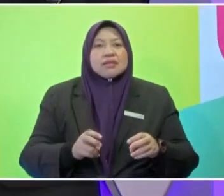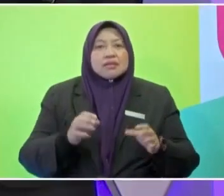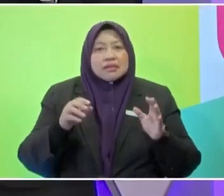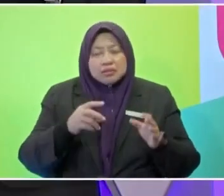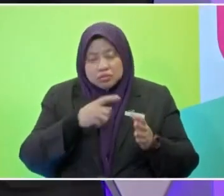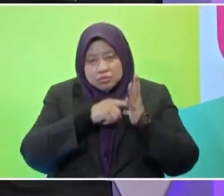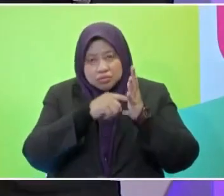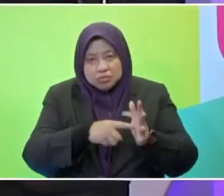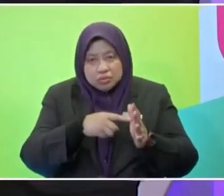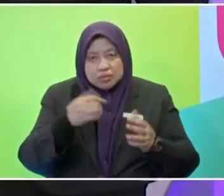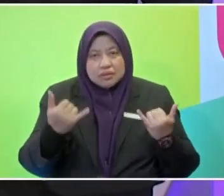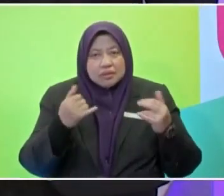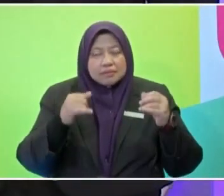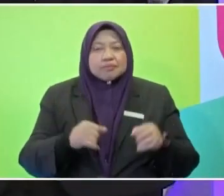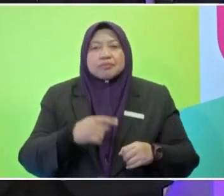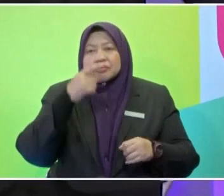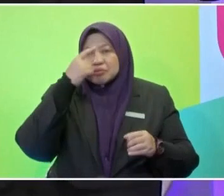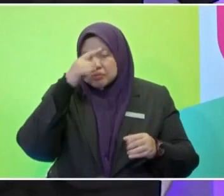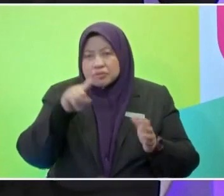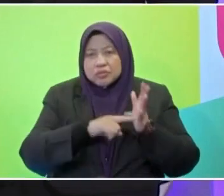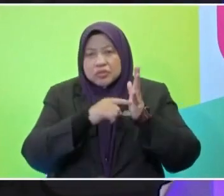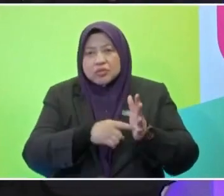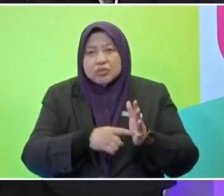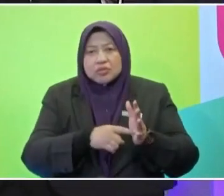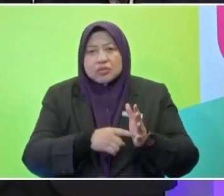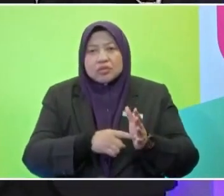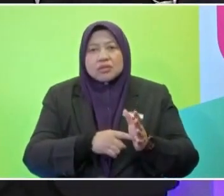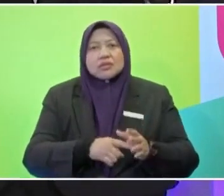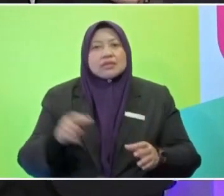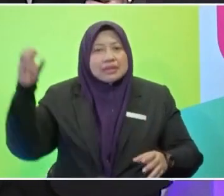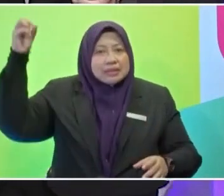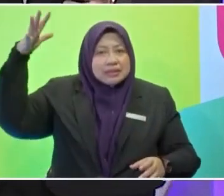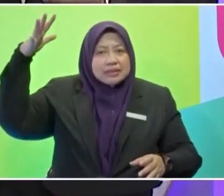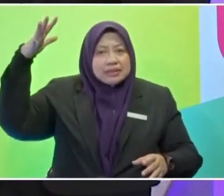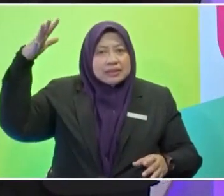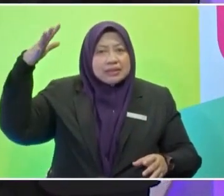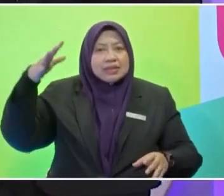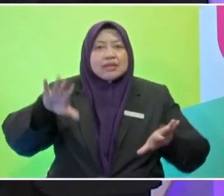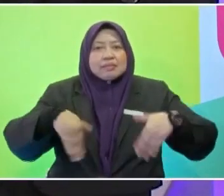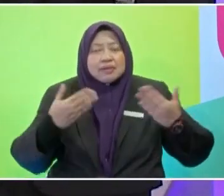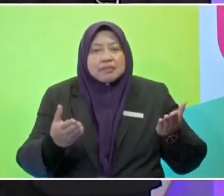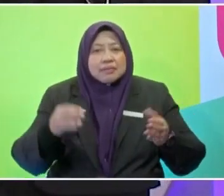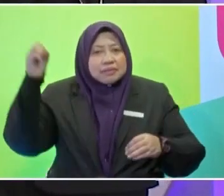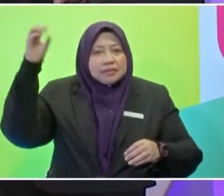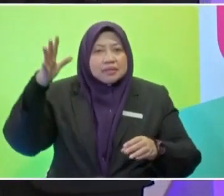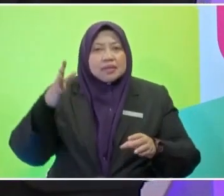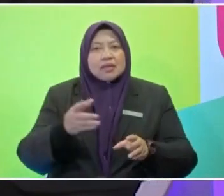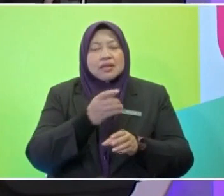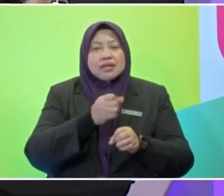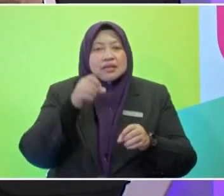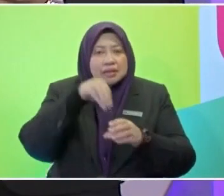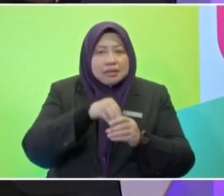show everyone that today we're going to learn about light travels in a straight line. If light doesn't travel in a straight line,